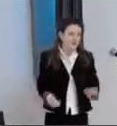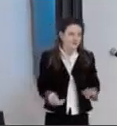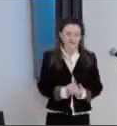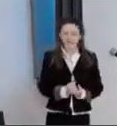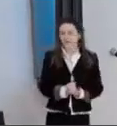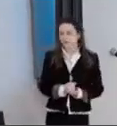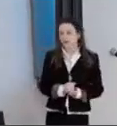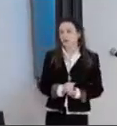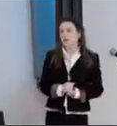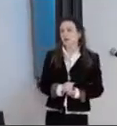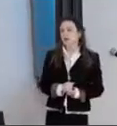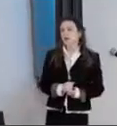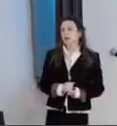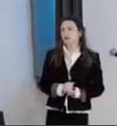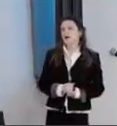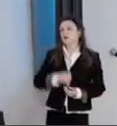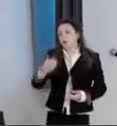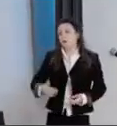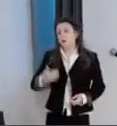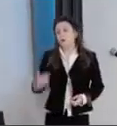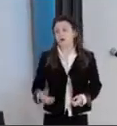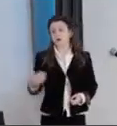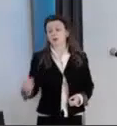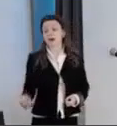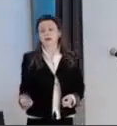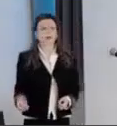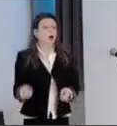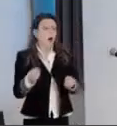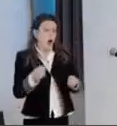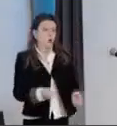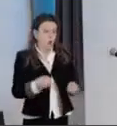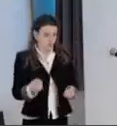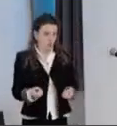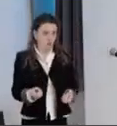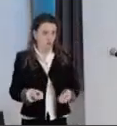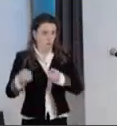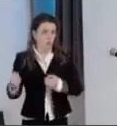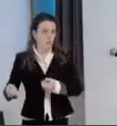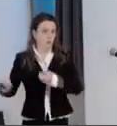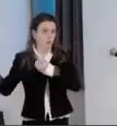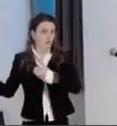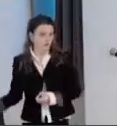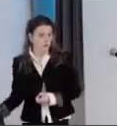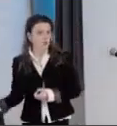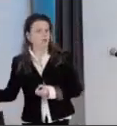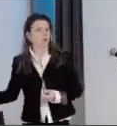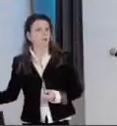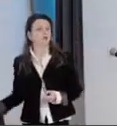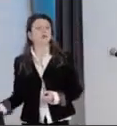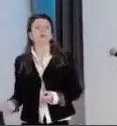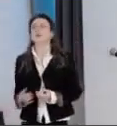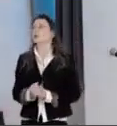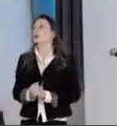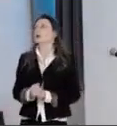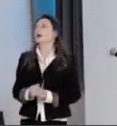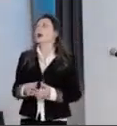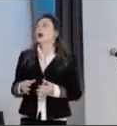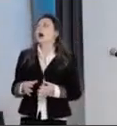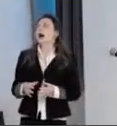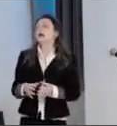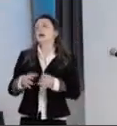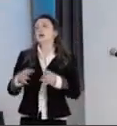controversy that this implies, a further question arises: how do we achieve the proper aesthetic appreciation of